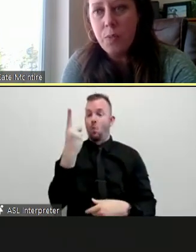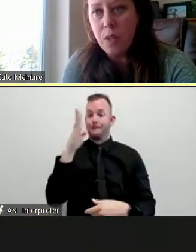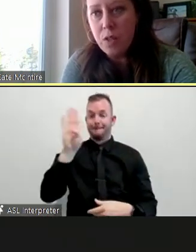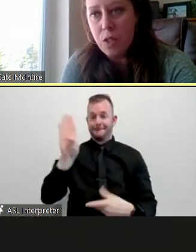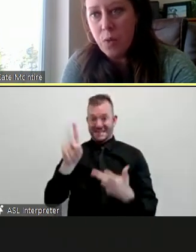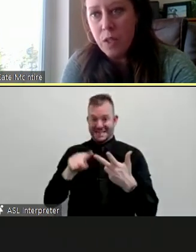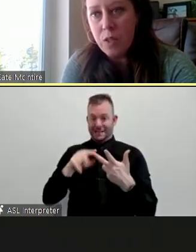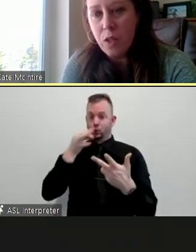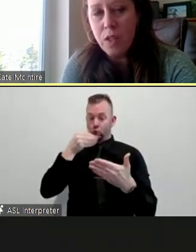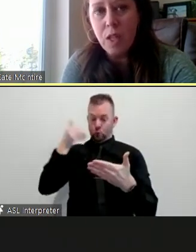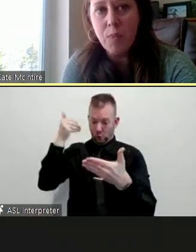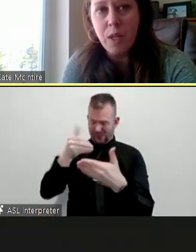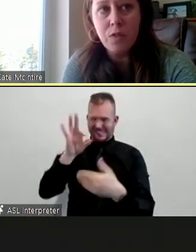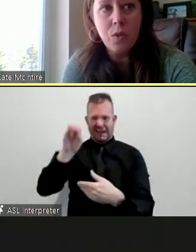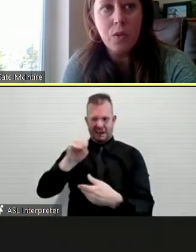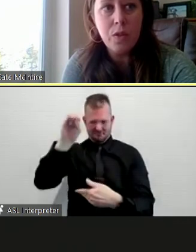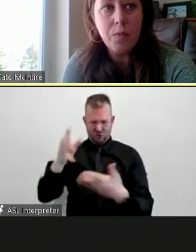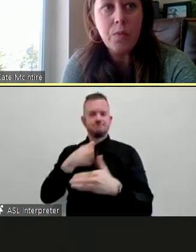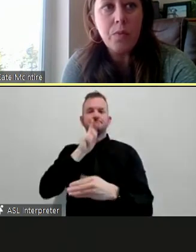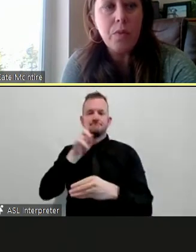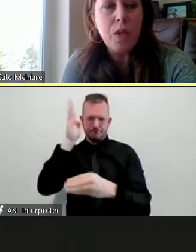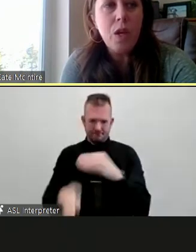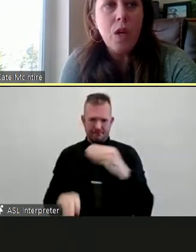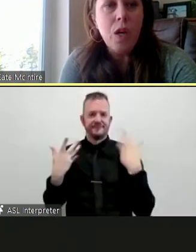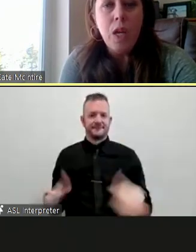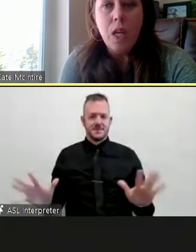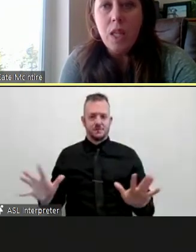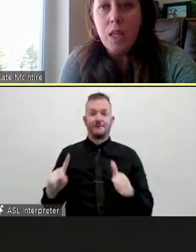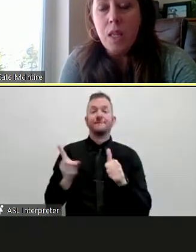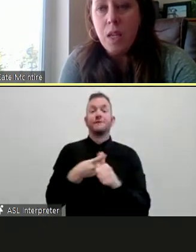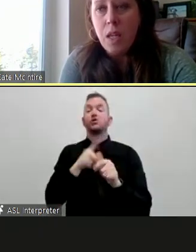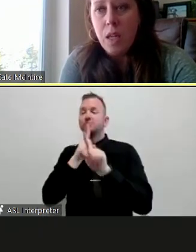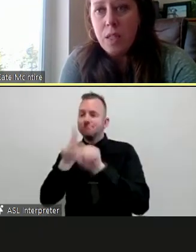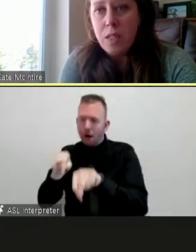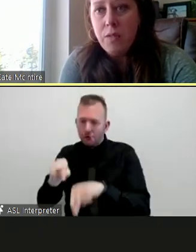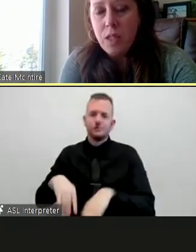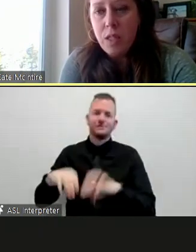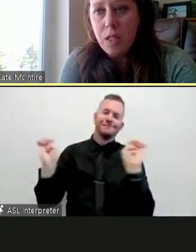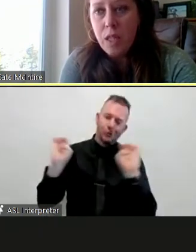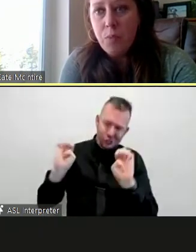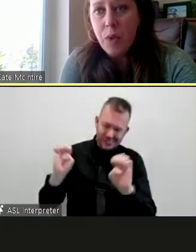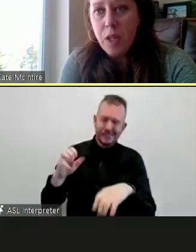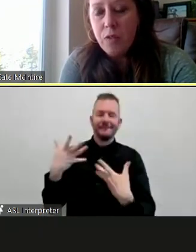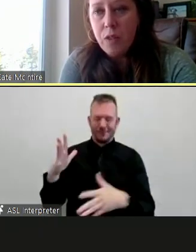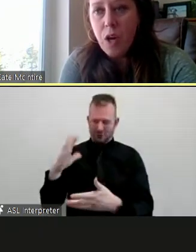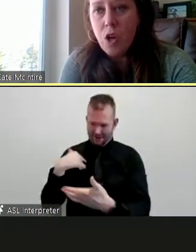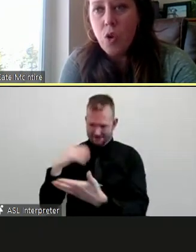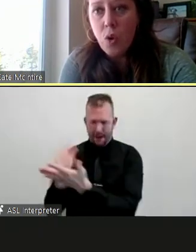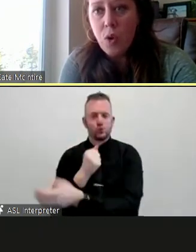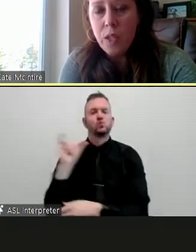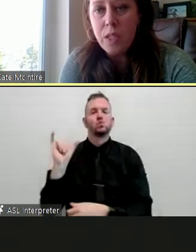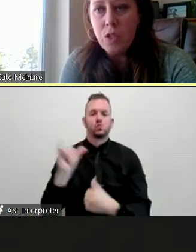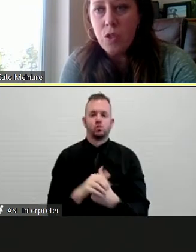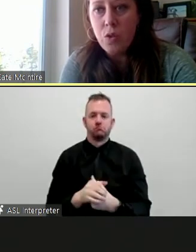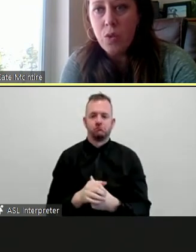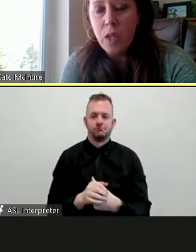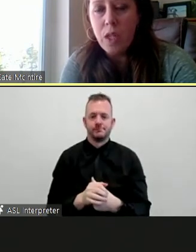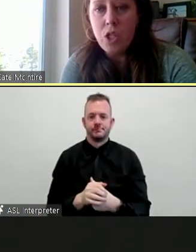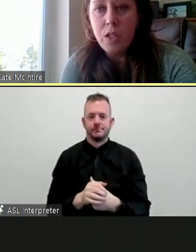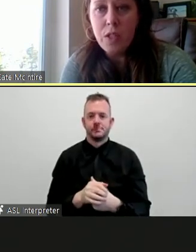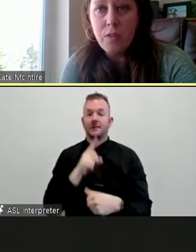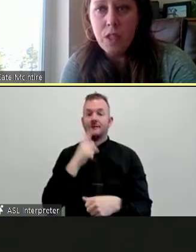first responders, as well as our EMS folks. In the 70 and above, our goal is